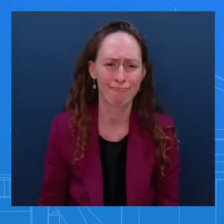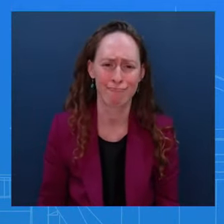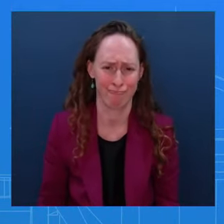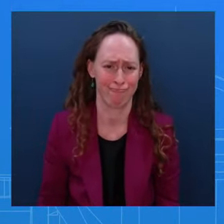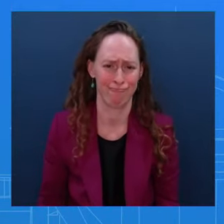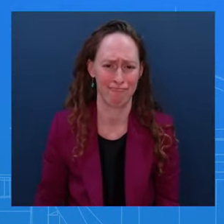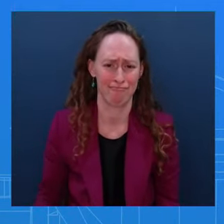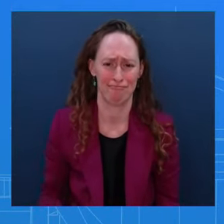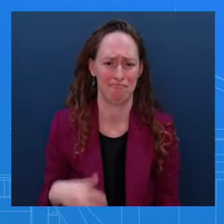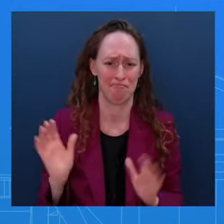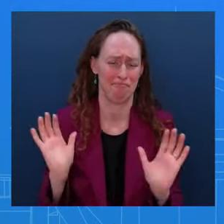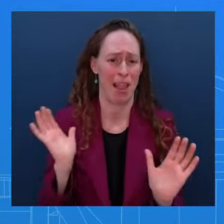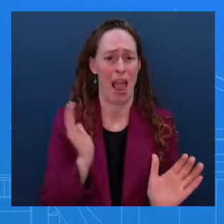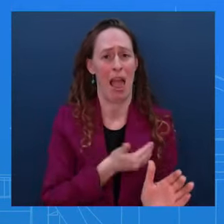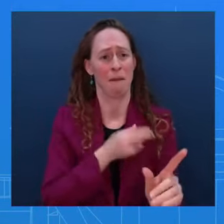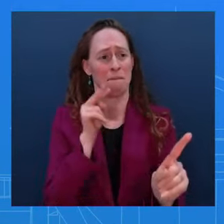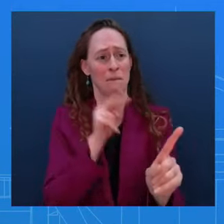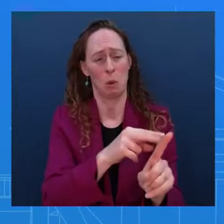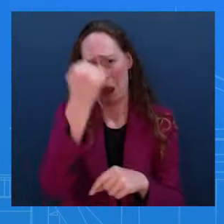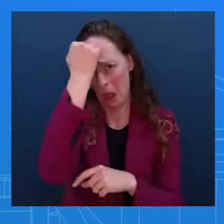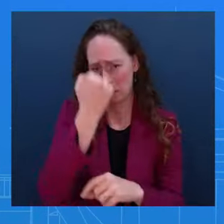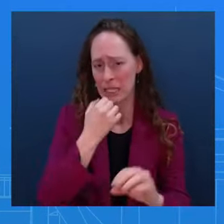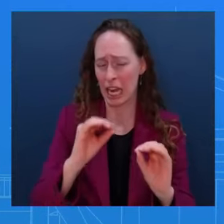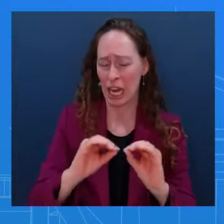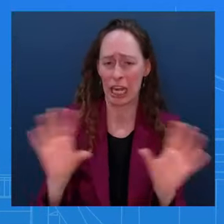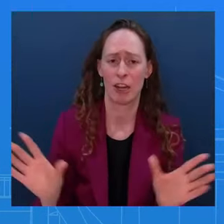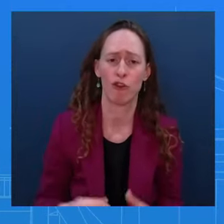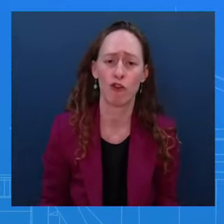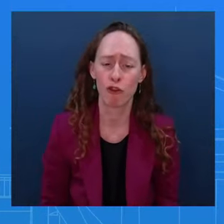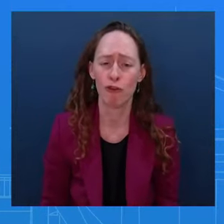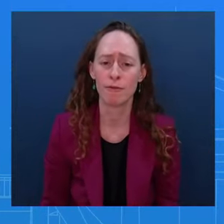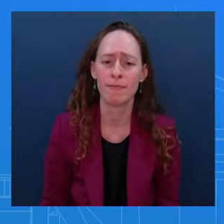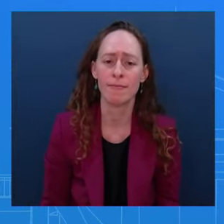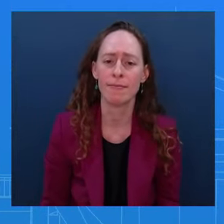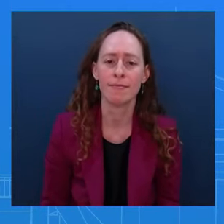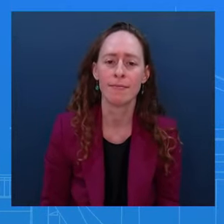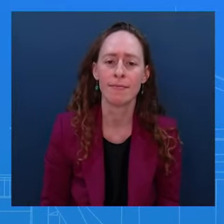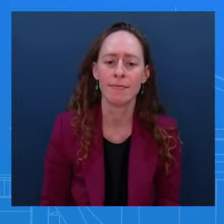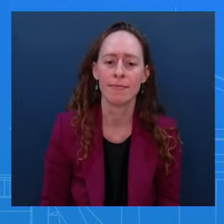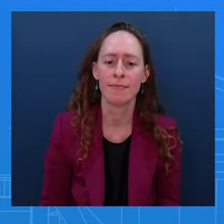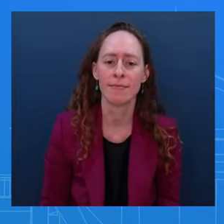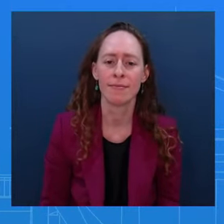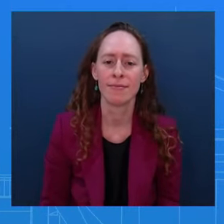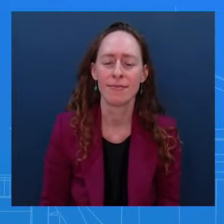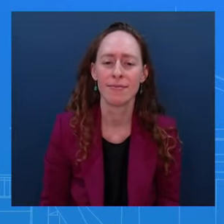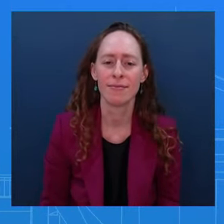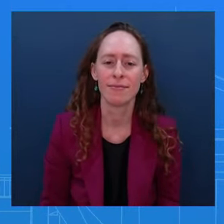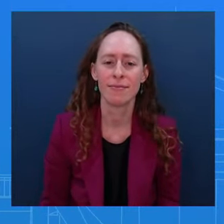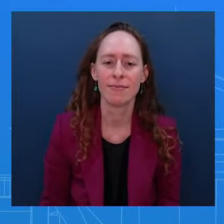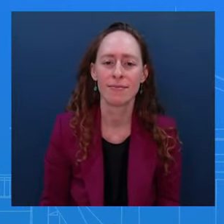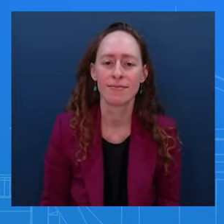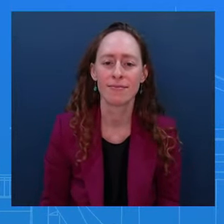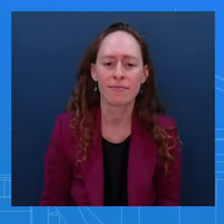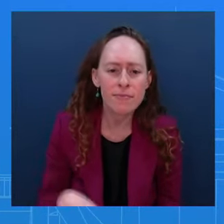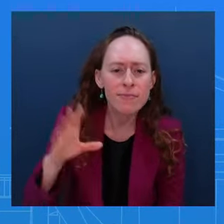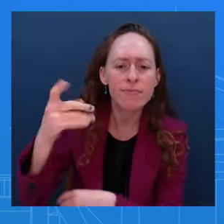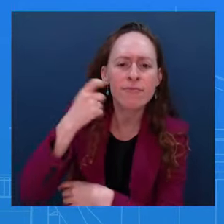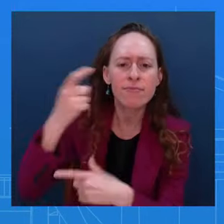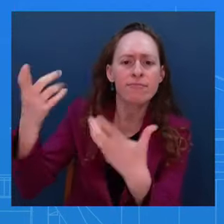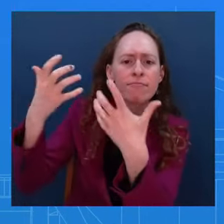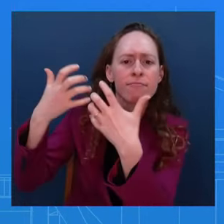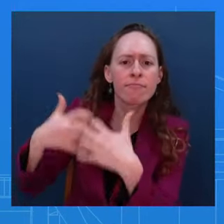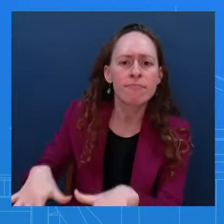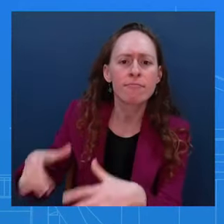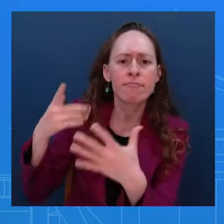up. Israel's finance minister has ordered these flour shipments not to go into Gaza because they were going through